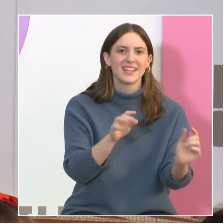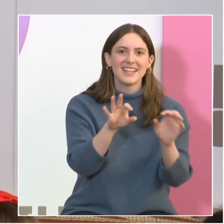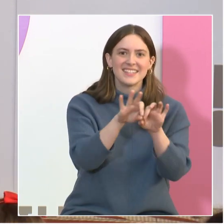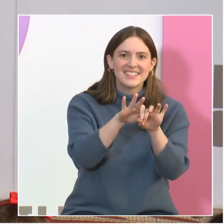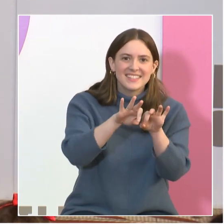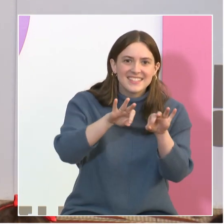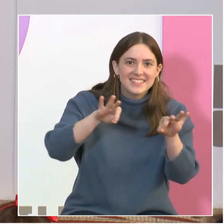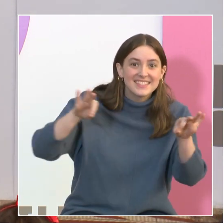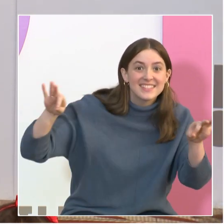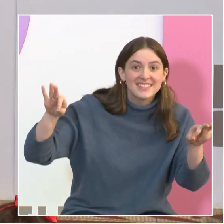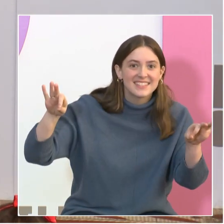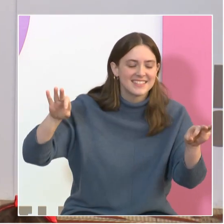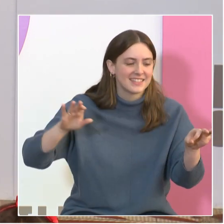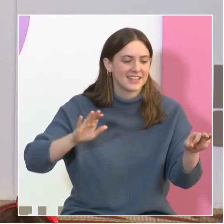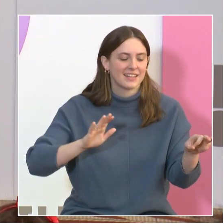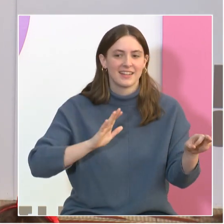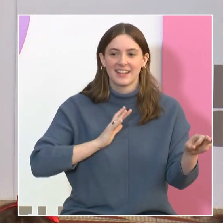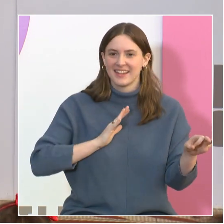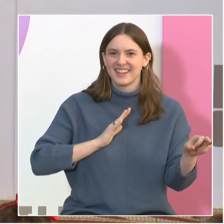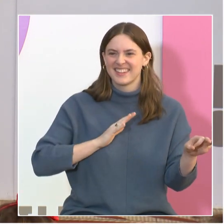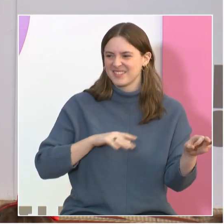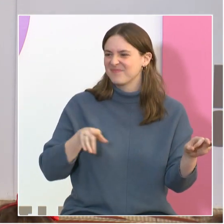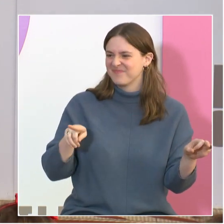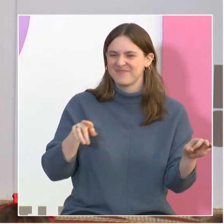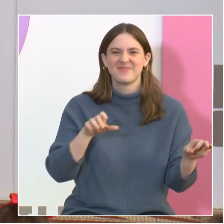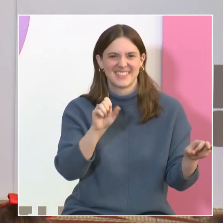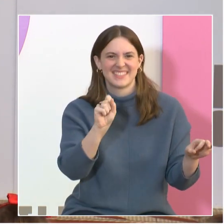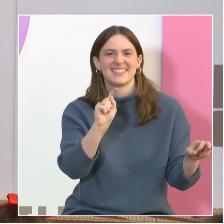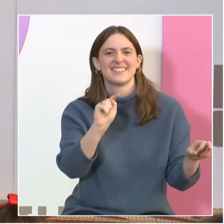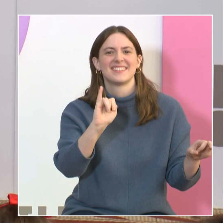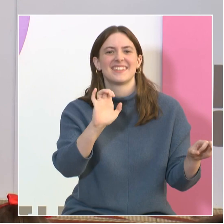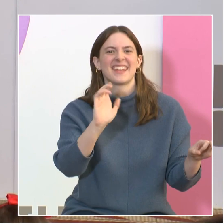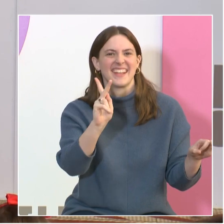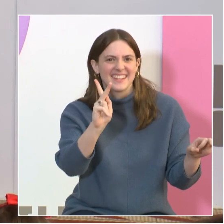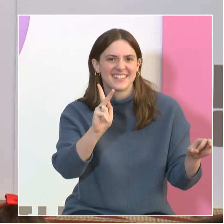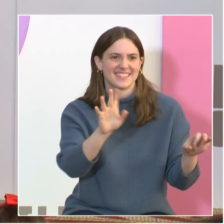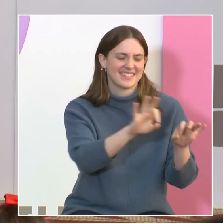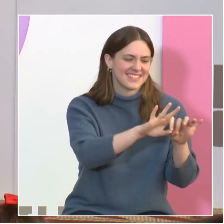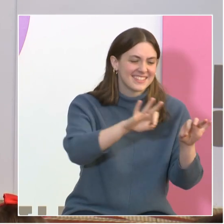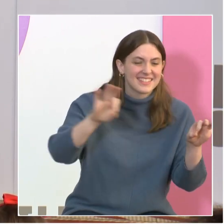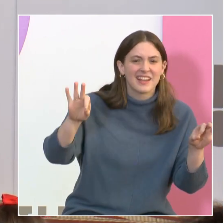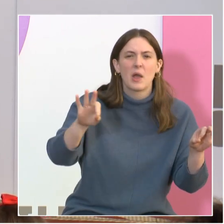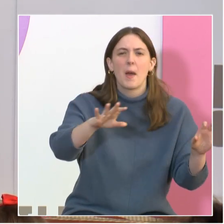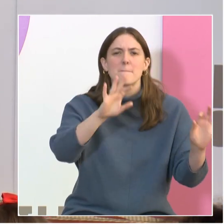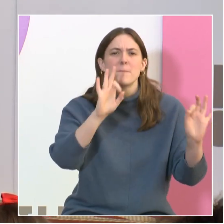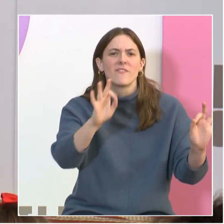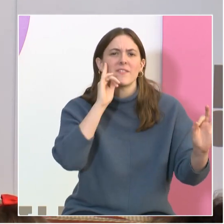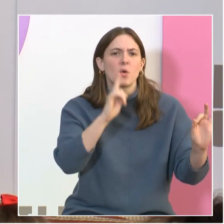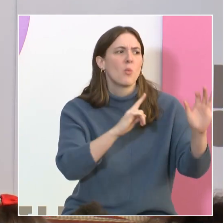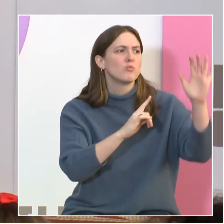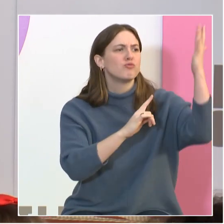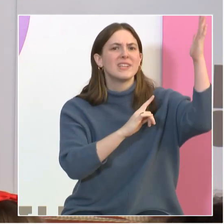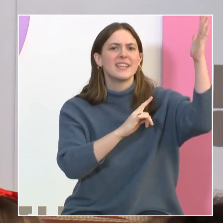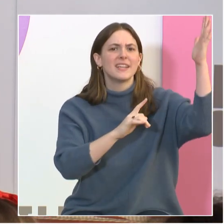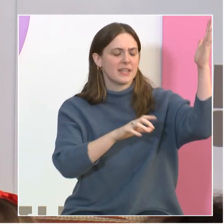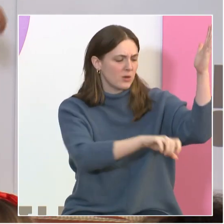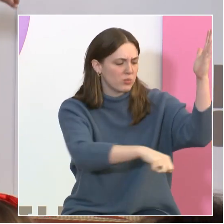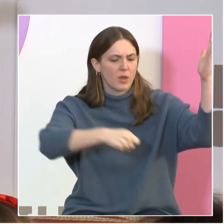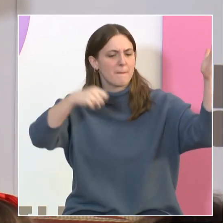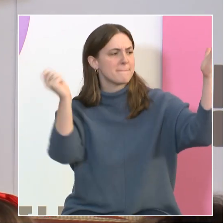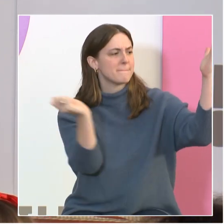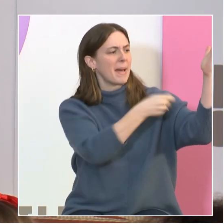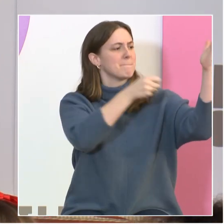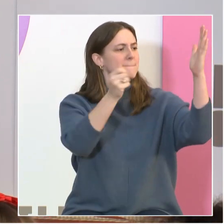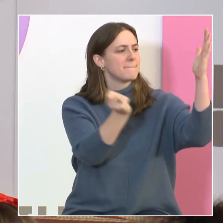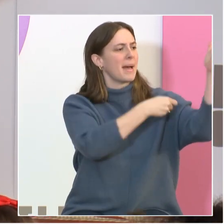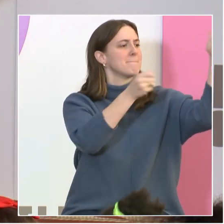It was a stick. I love sticks. A stick that was just right for smacking a